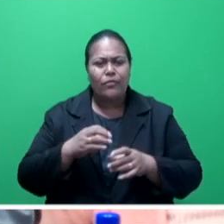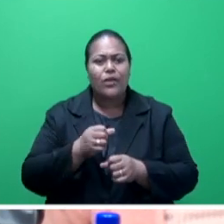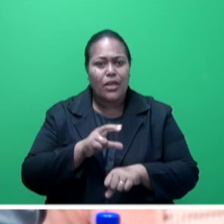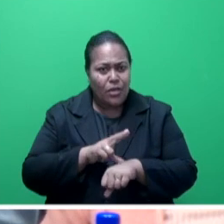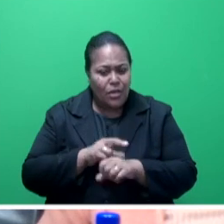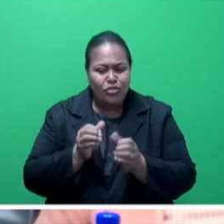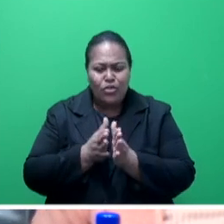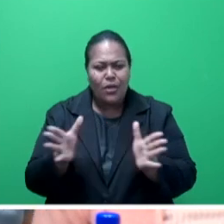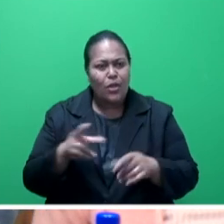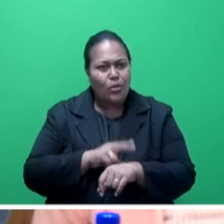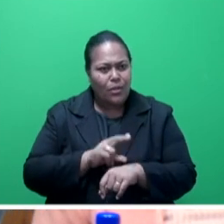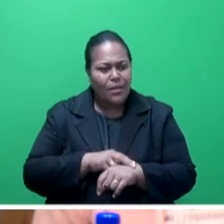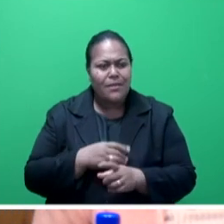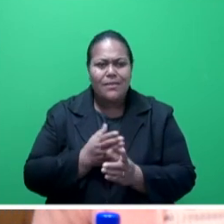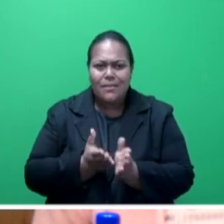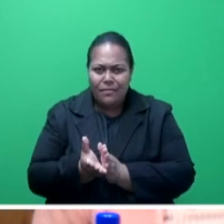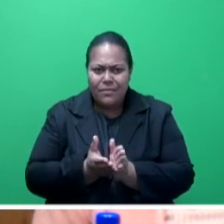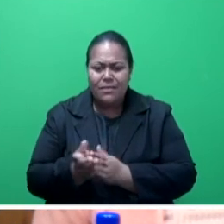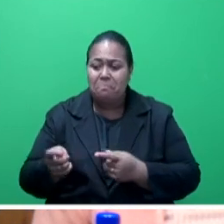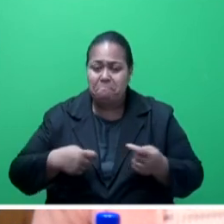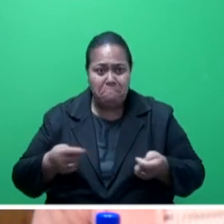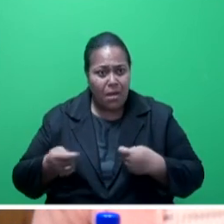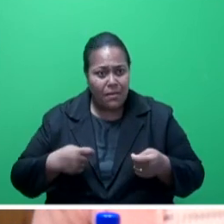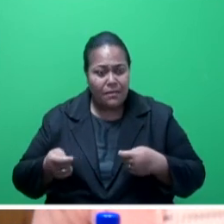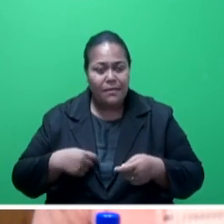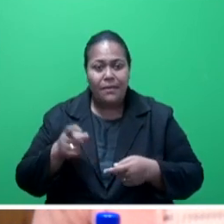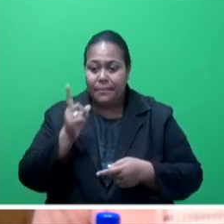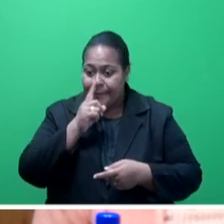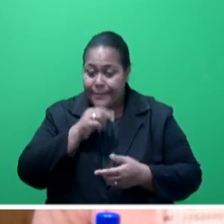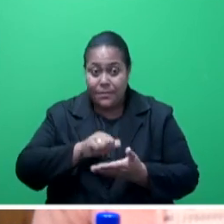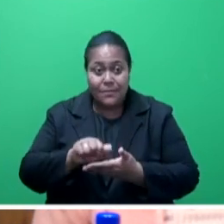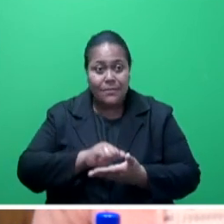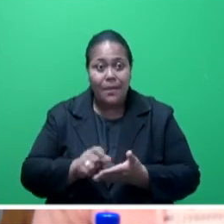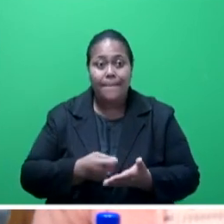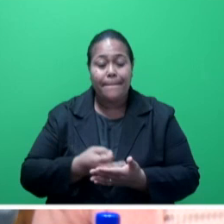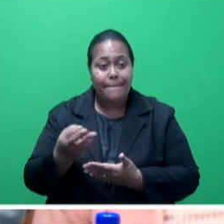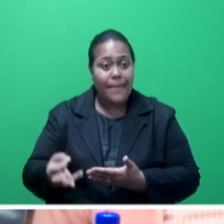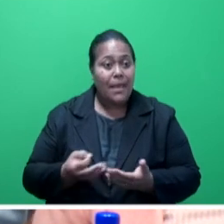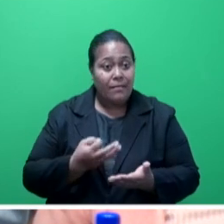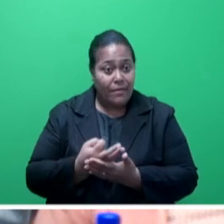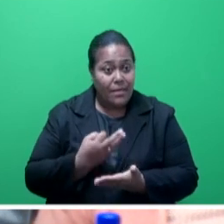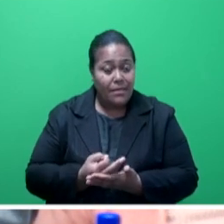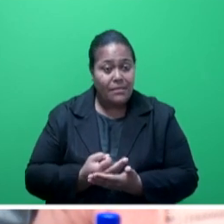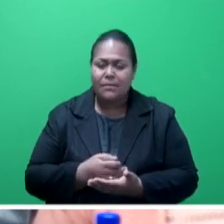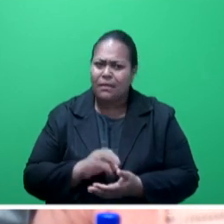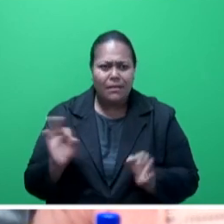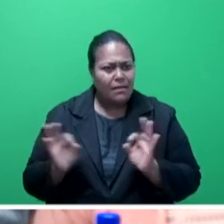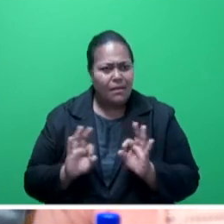Market vendors not having to pay the stall fees. Payment of license fees by government. They call all of these things